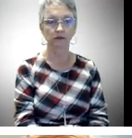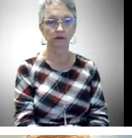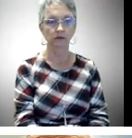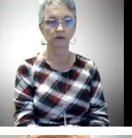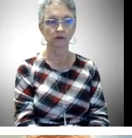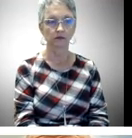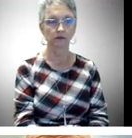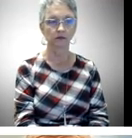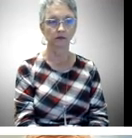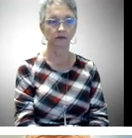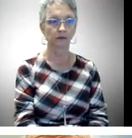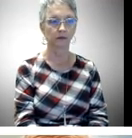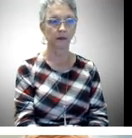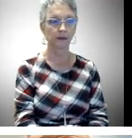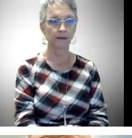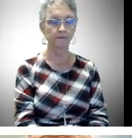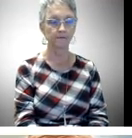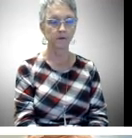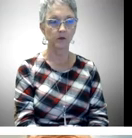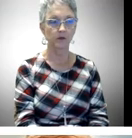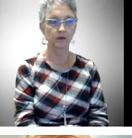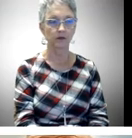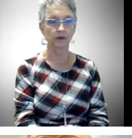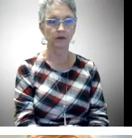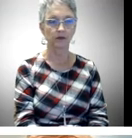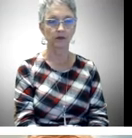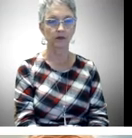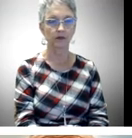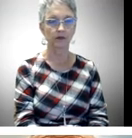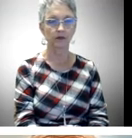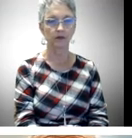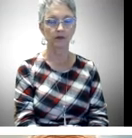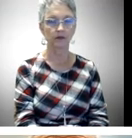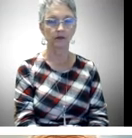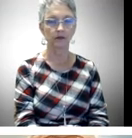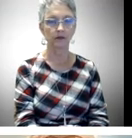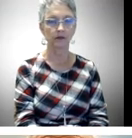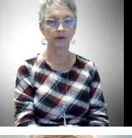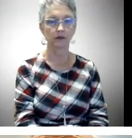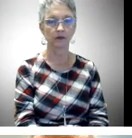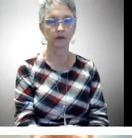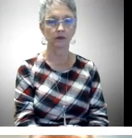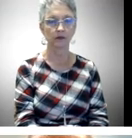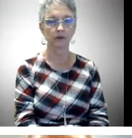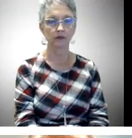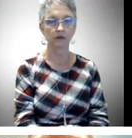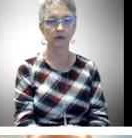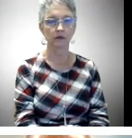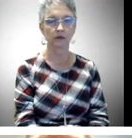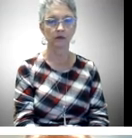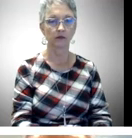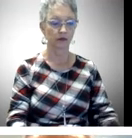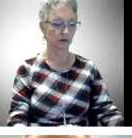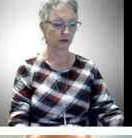guardianship over a person with a disability, you have to hire a lawyer. And so you have to not only pay for an attorney to file